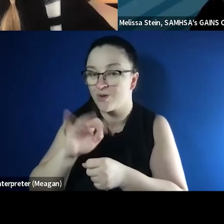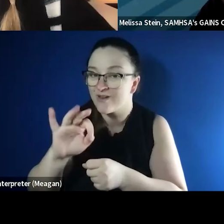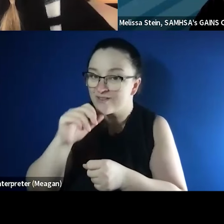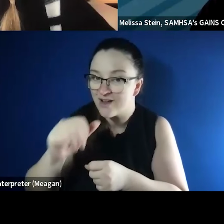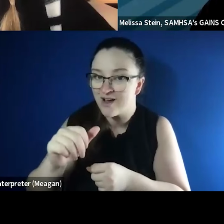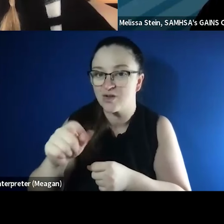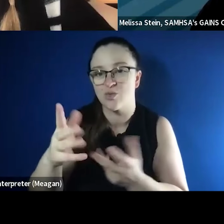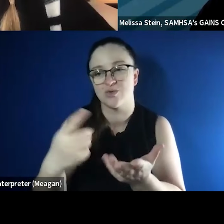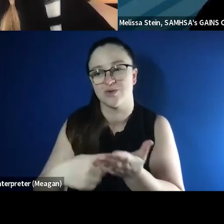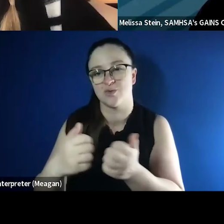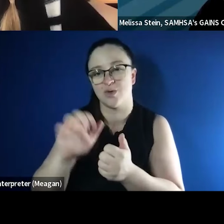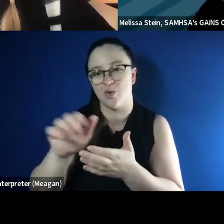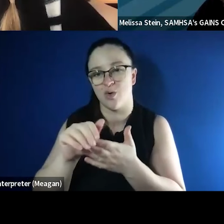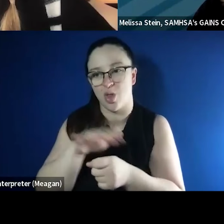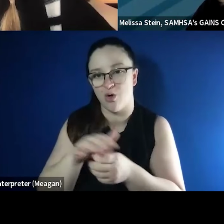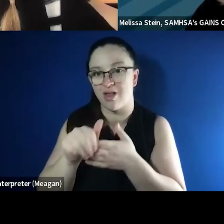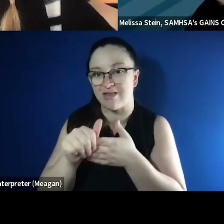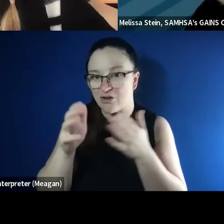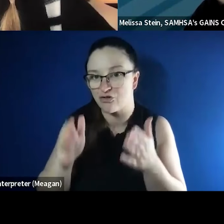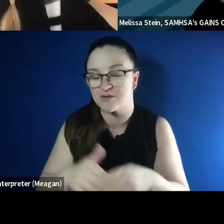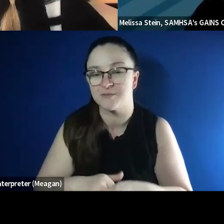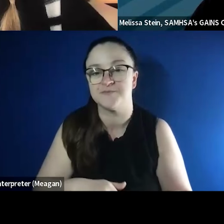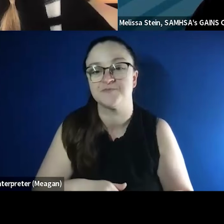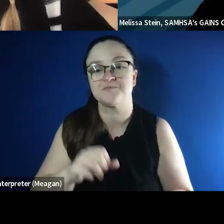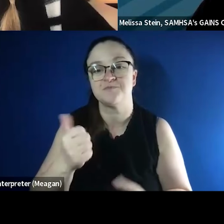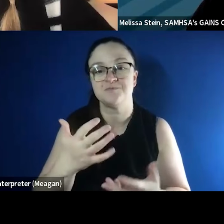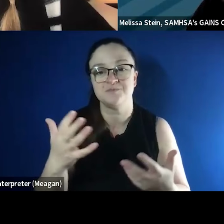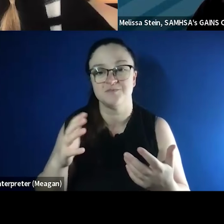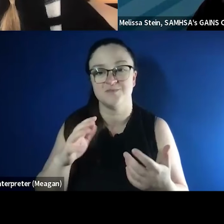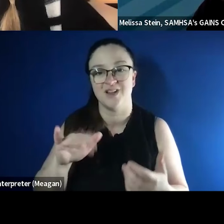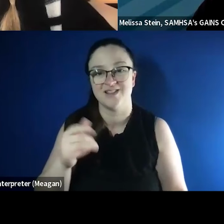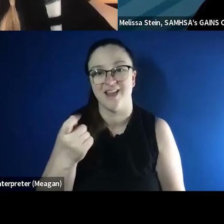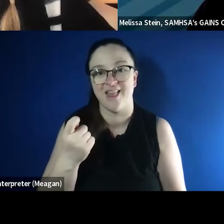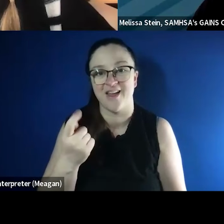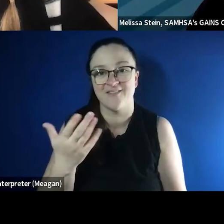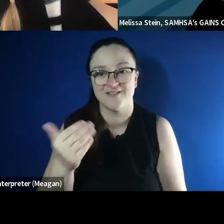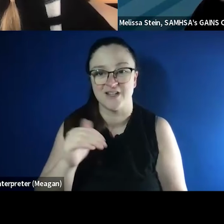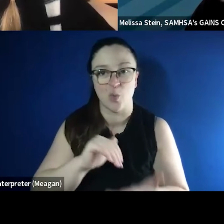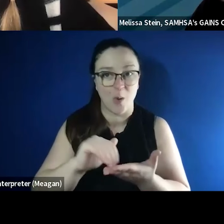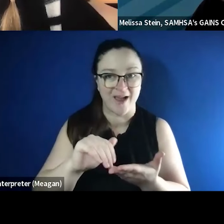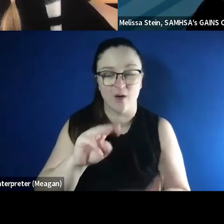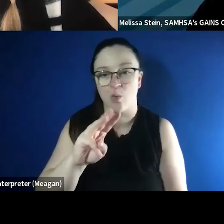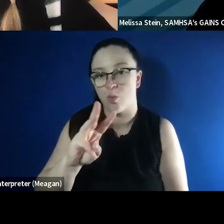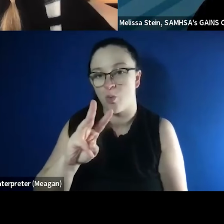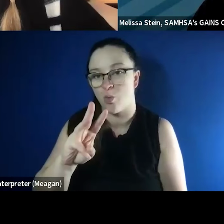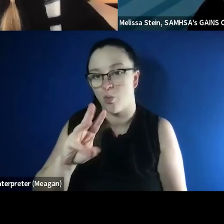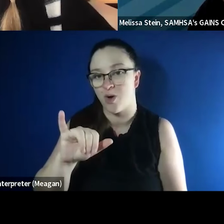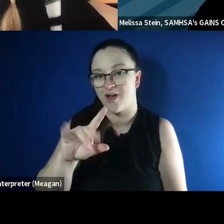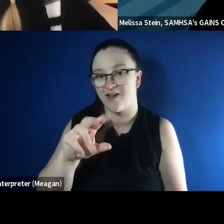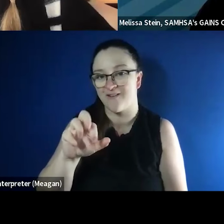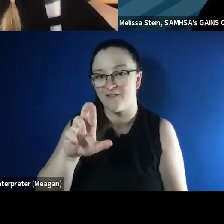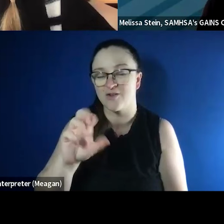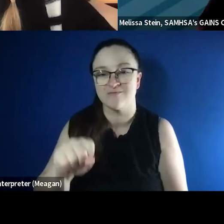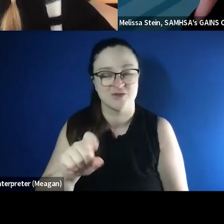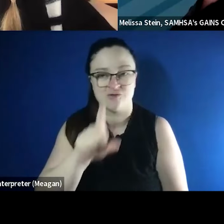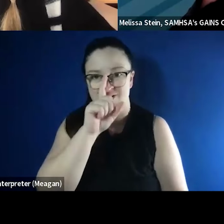local leaders. The other thing that's coming up in the chat is the 1115 waivers. And yes, really tremendous